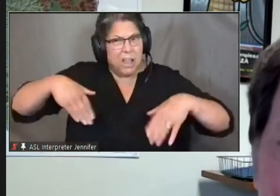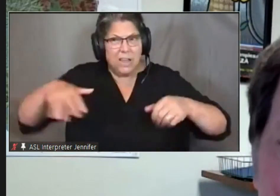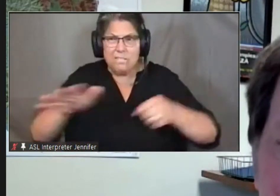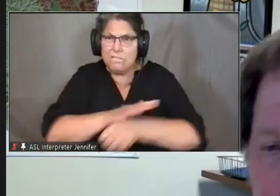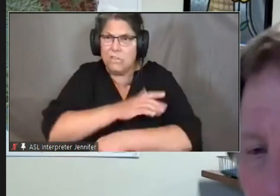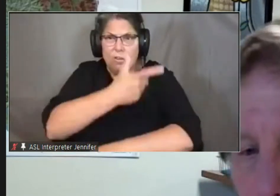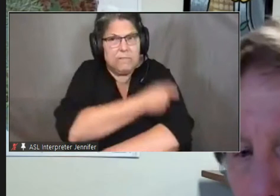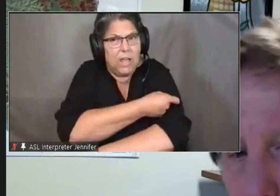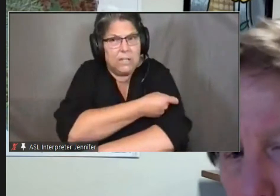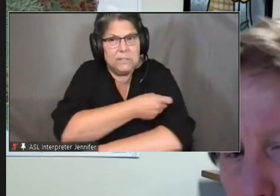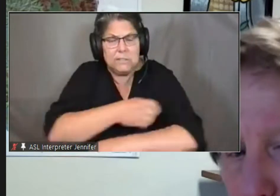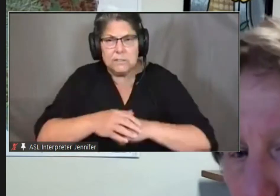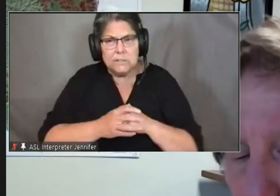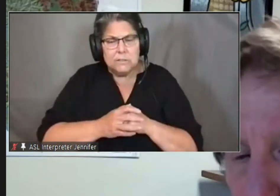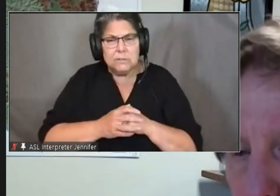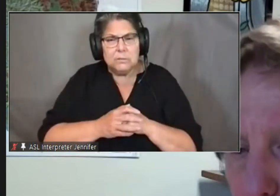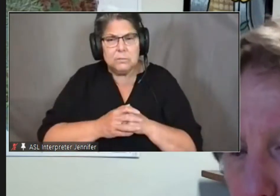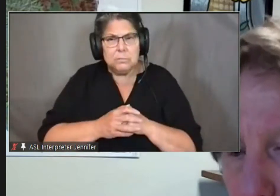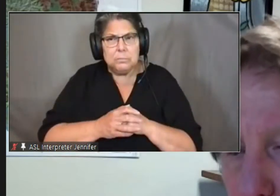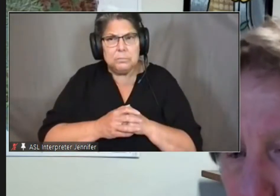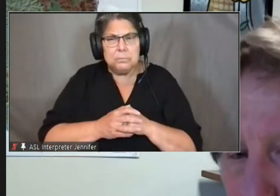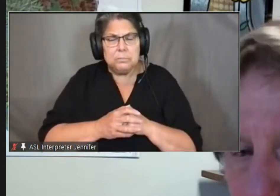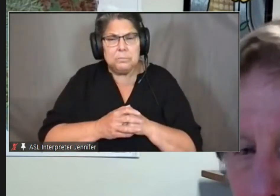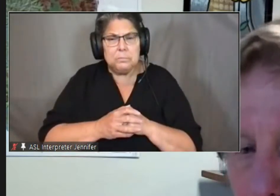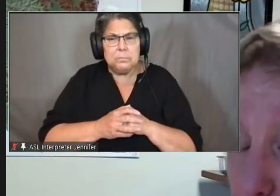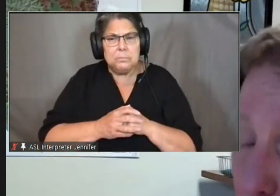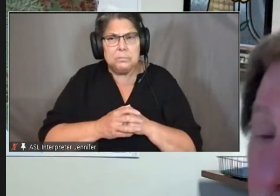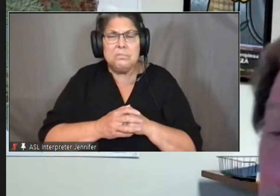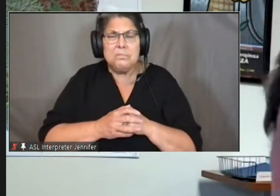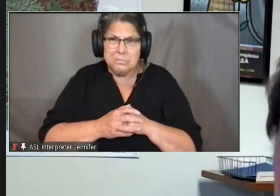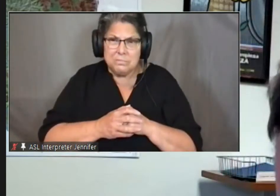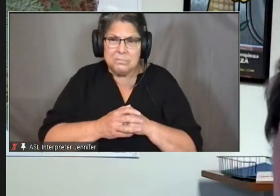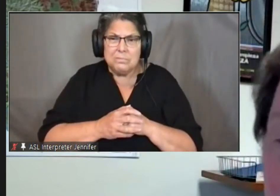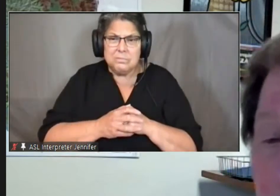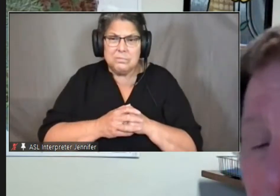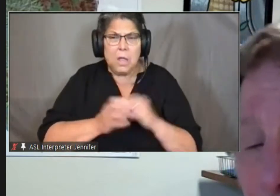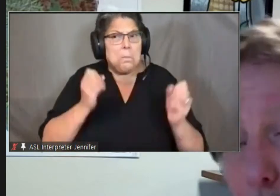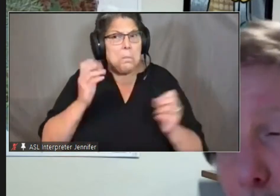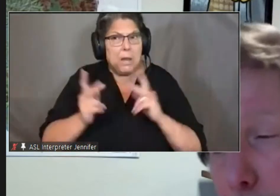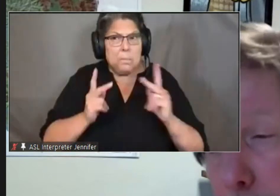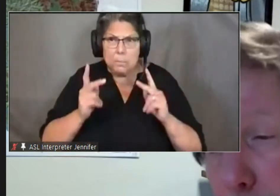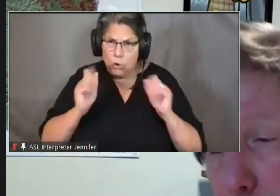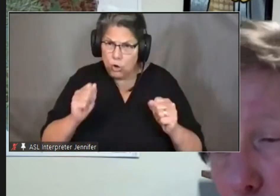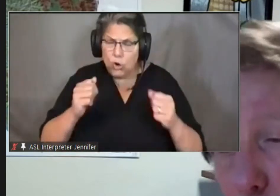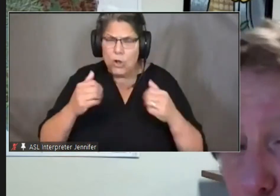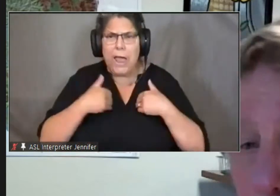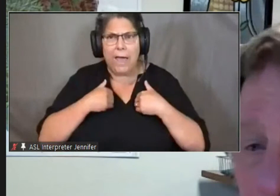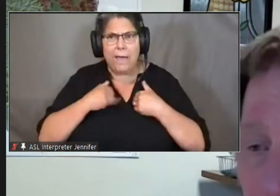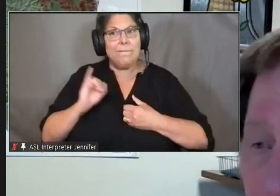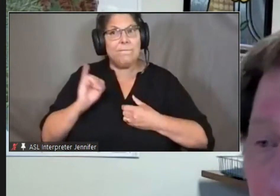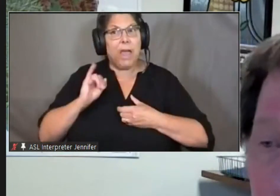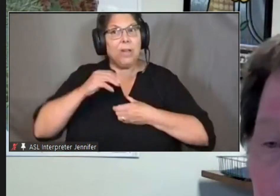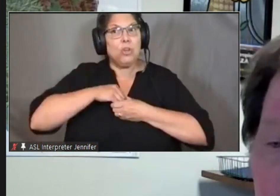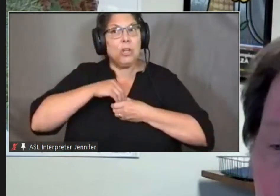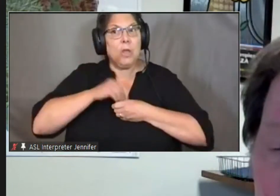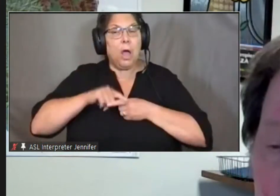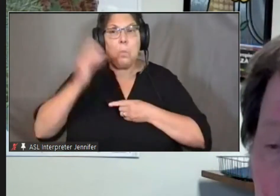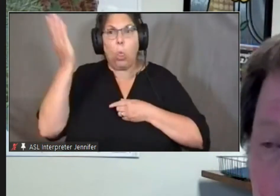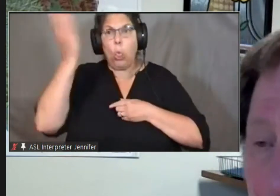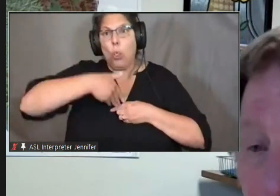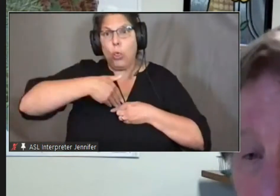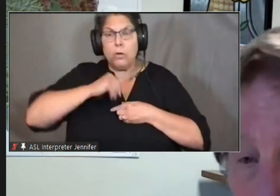vaccinated. Many will have some infection and be asymptomatic, and we don't want to carry it home to our